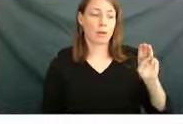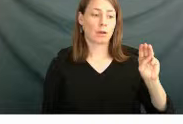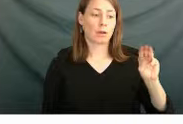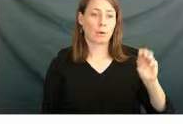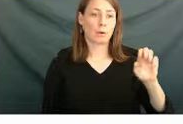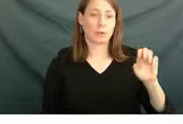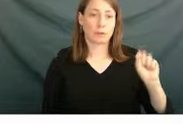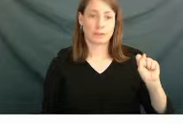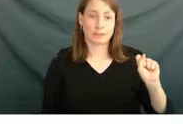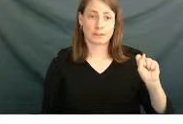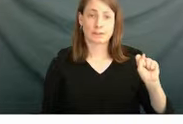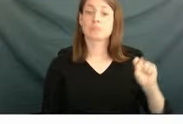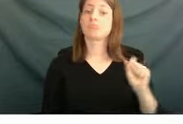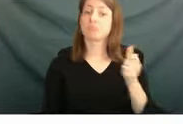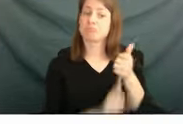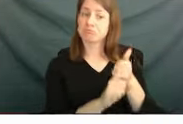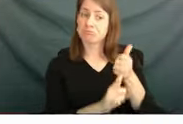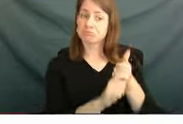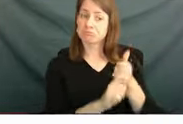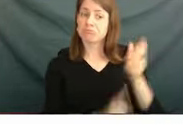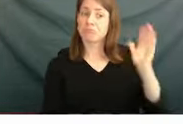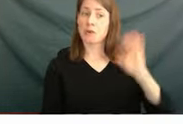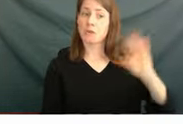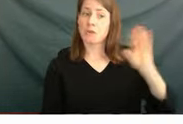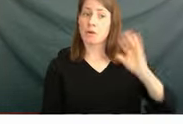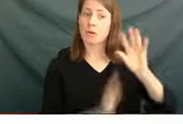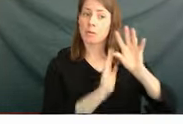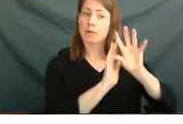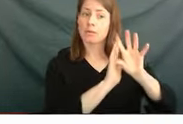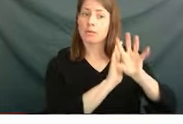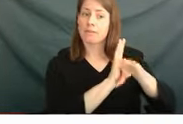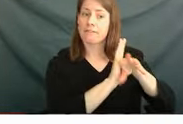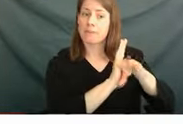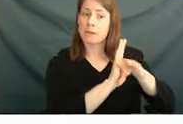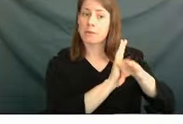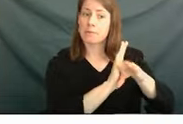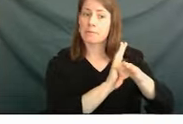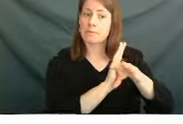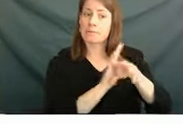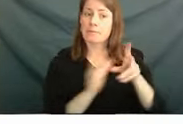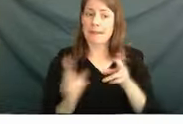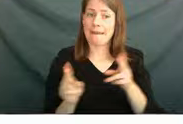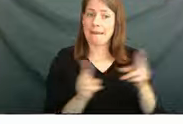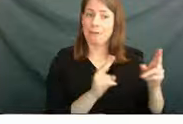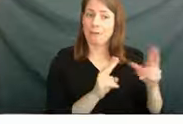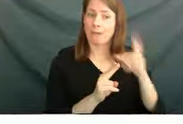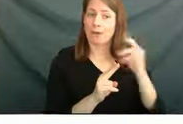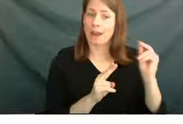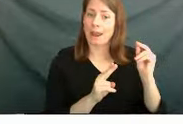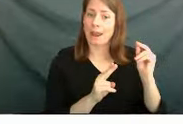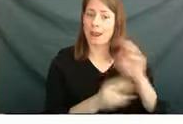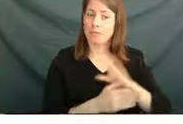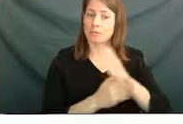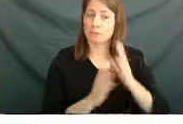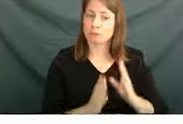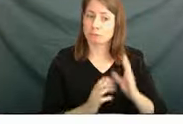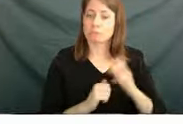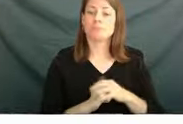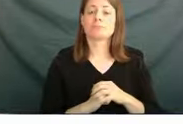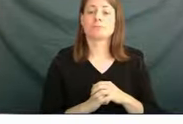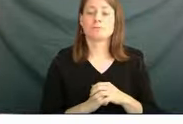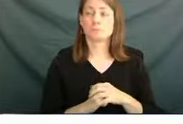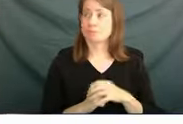musician and came to teaching late, but it's here he's found his vocation. For our mental maths, could we